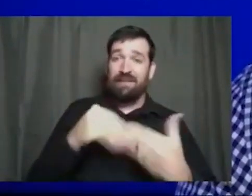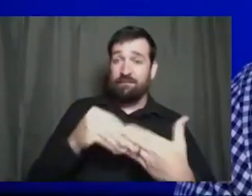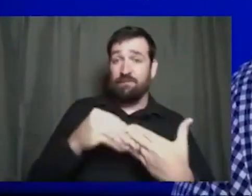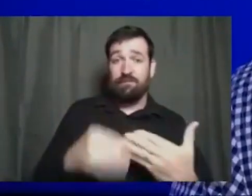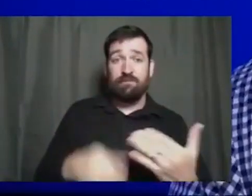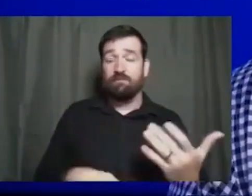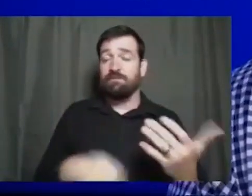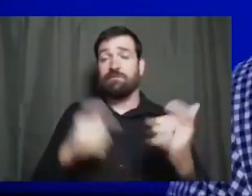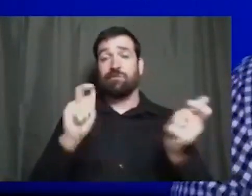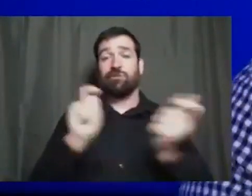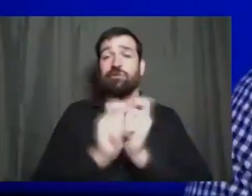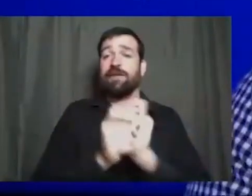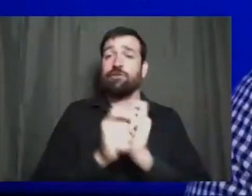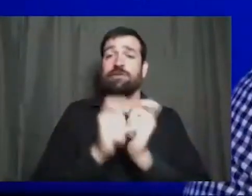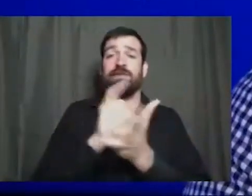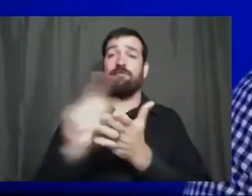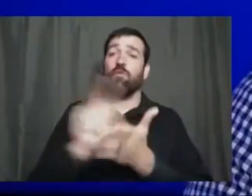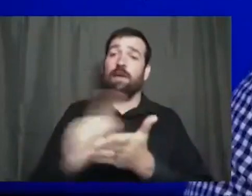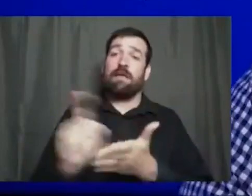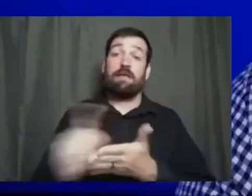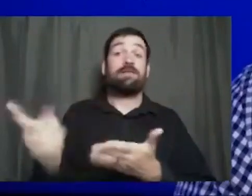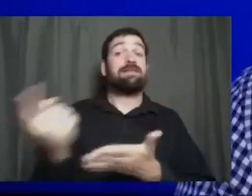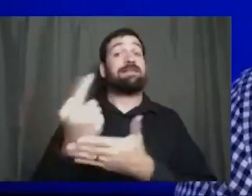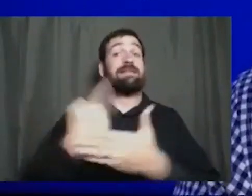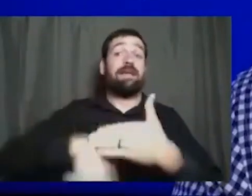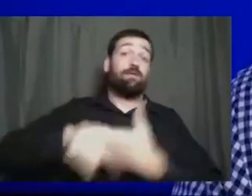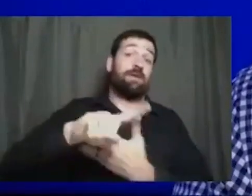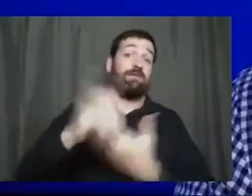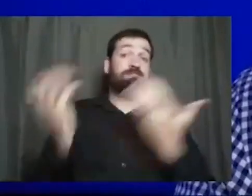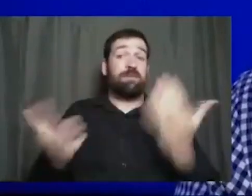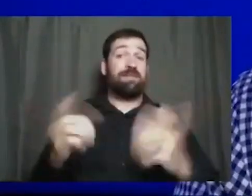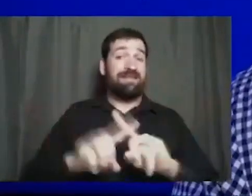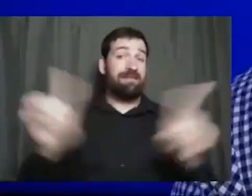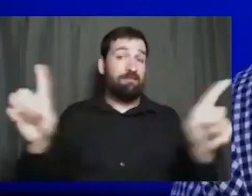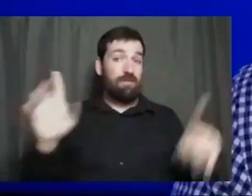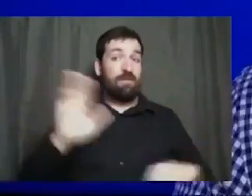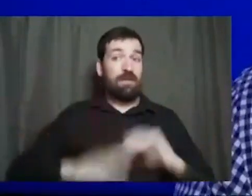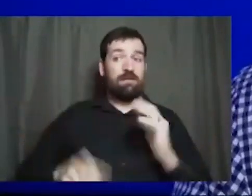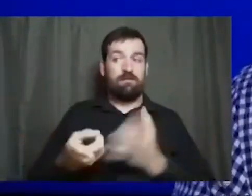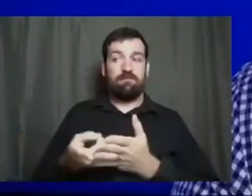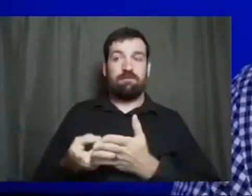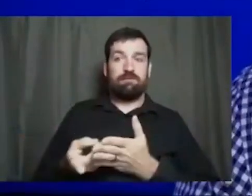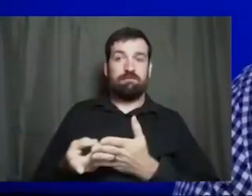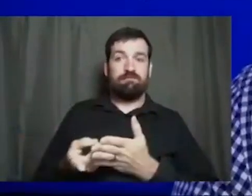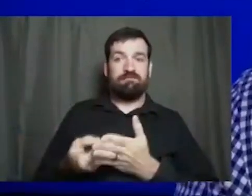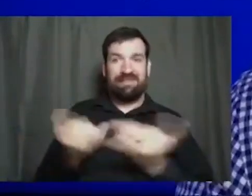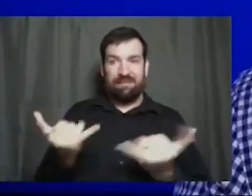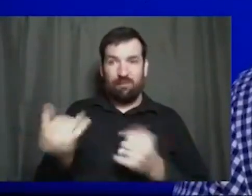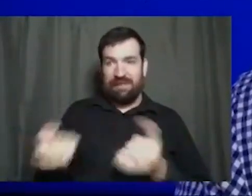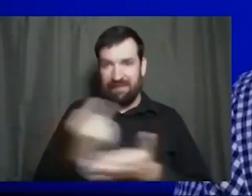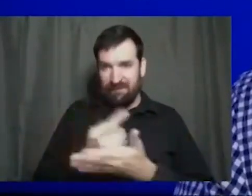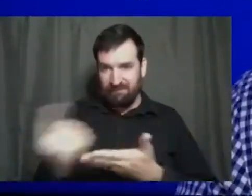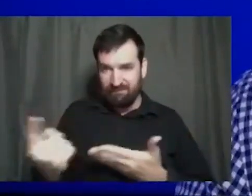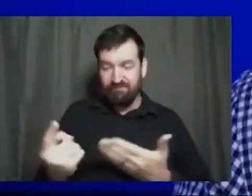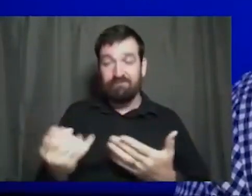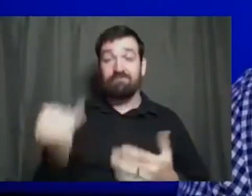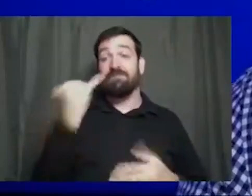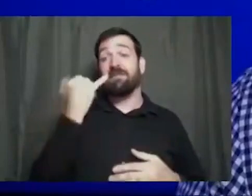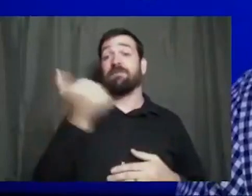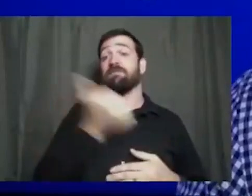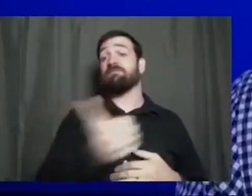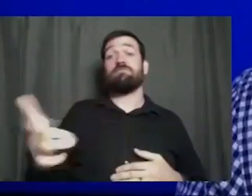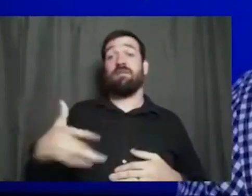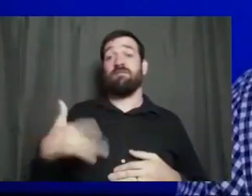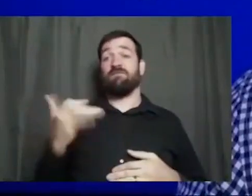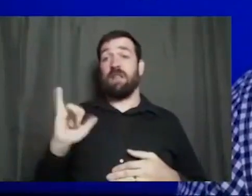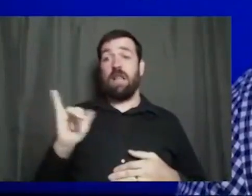talked about. Next week might be a little different than this week, depending on the numbers. So there may be times when if you feel like the numbers are going the wrong